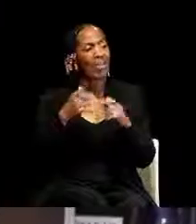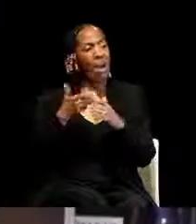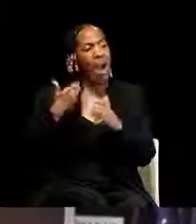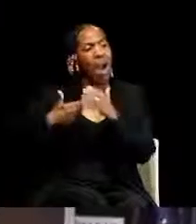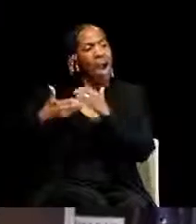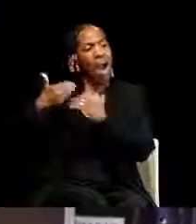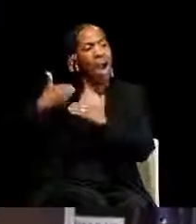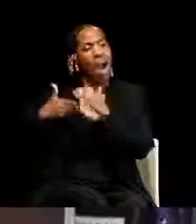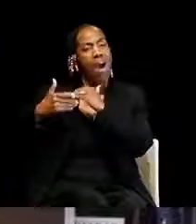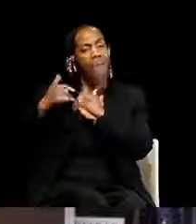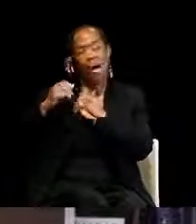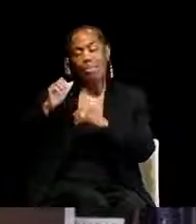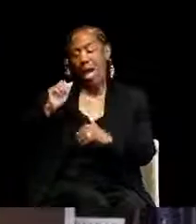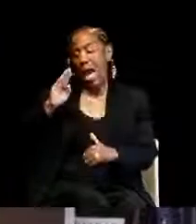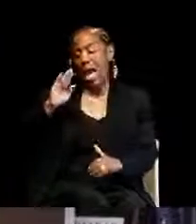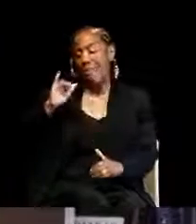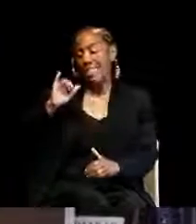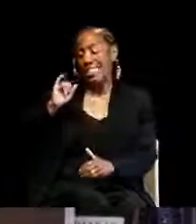from the Abyssinia